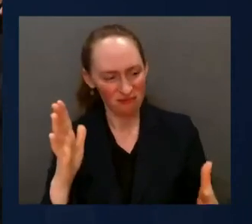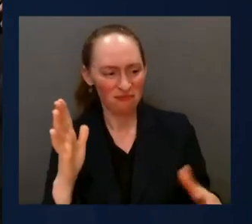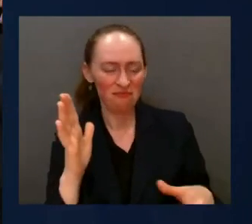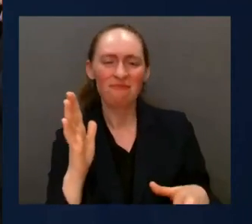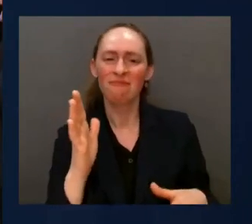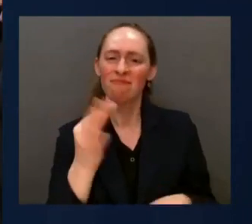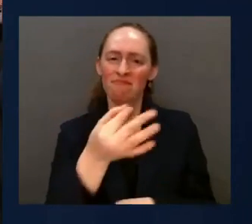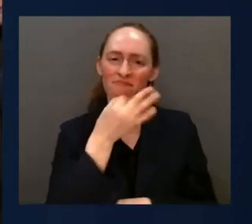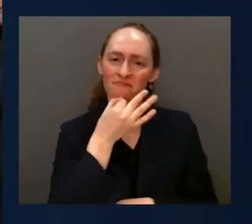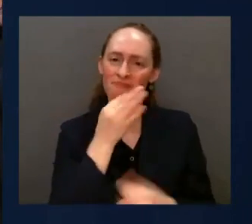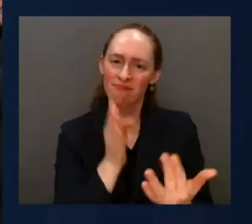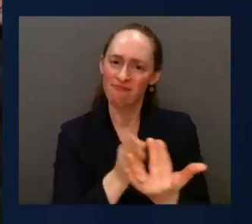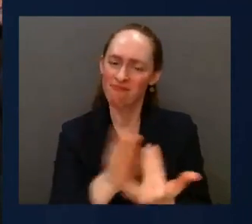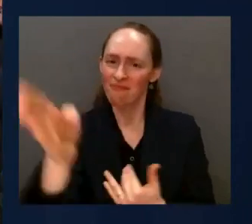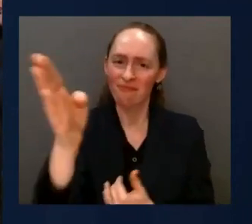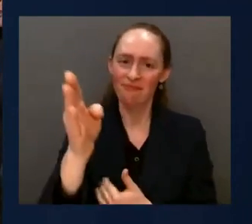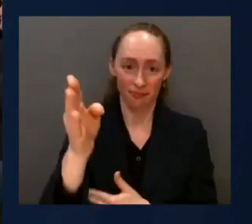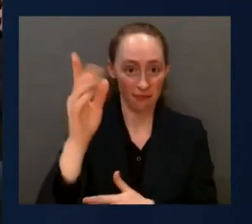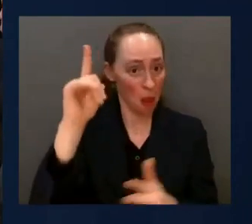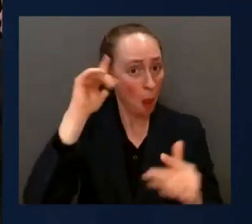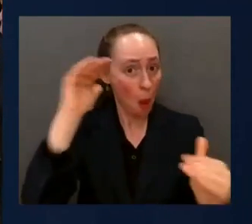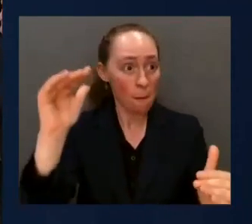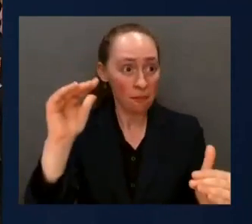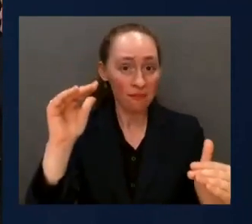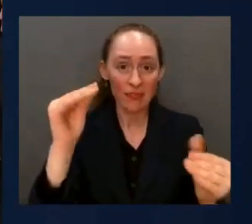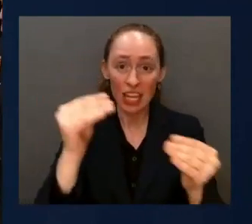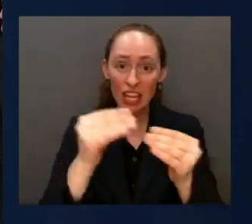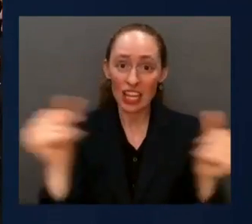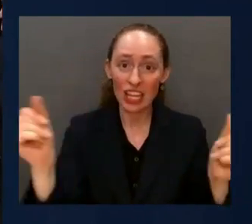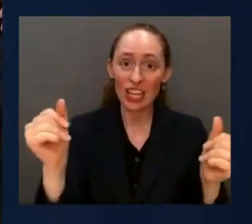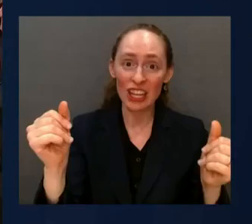from the White House tonight if she's not asleep already.